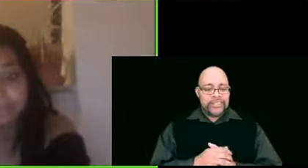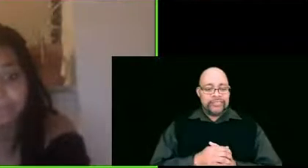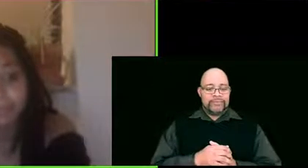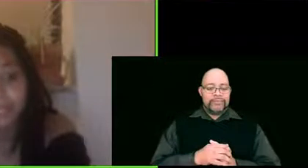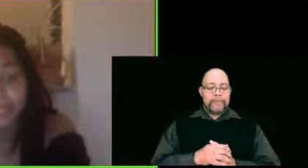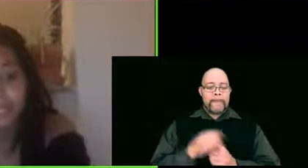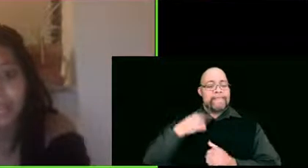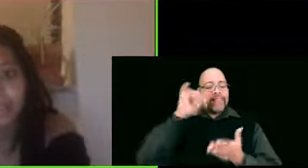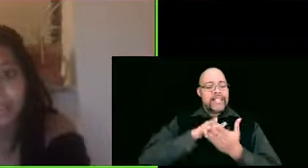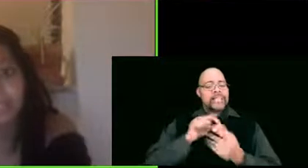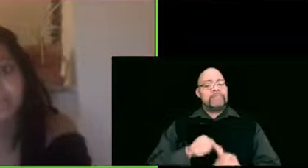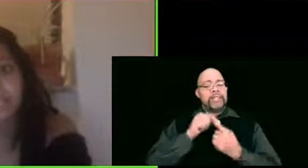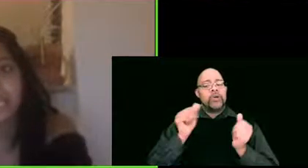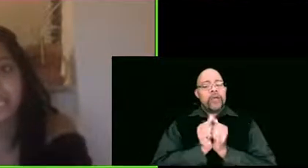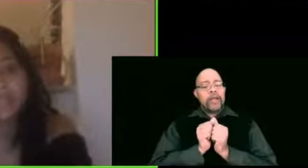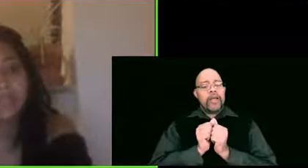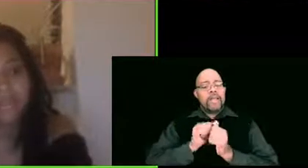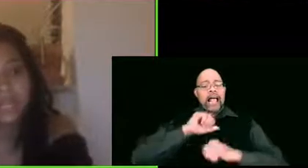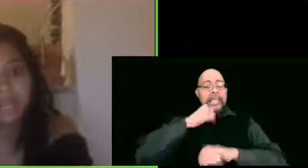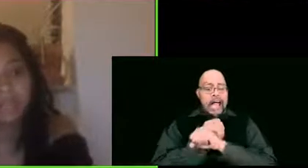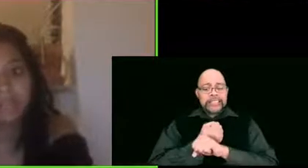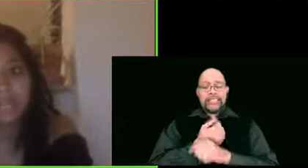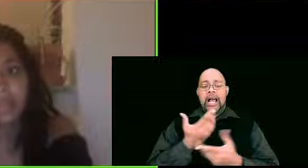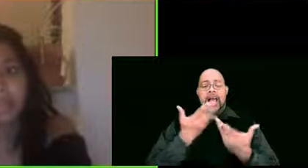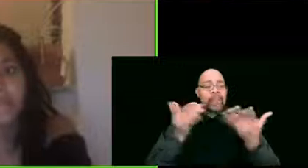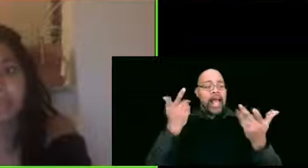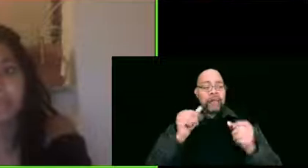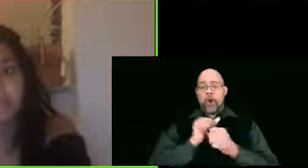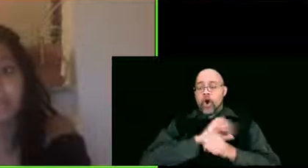passionate. And I think that especially with lockdown and